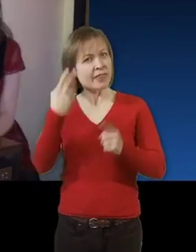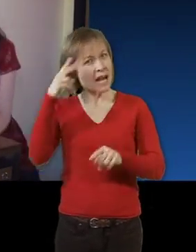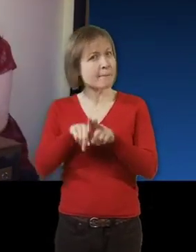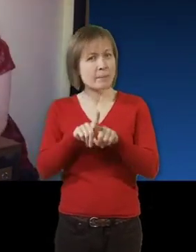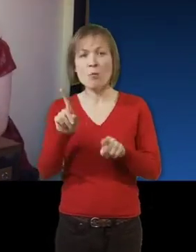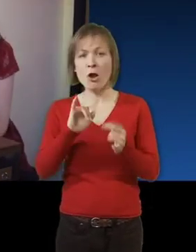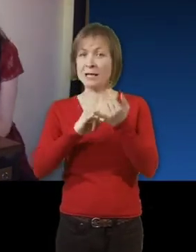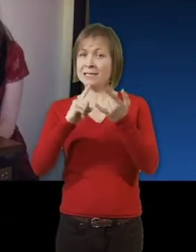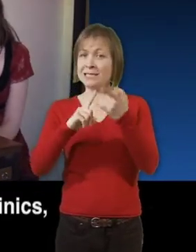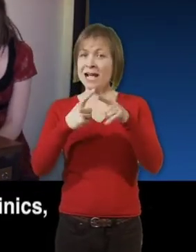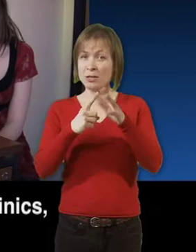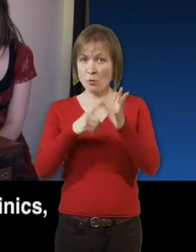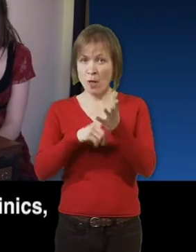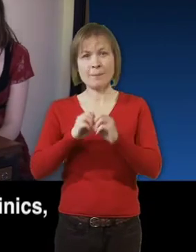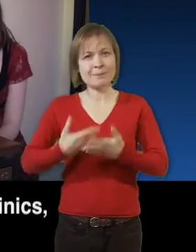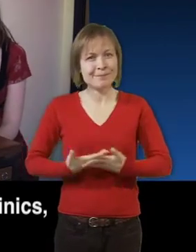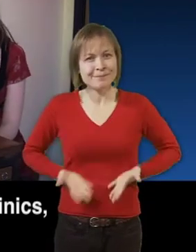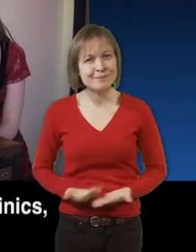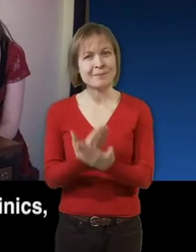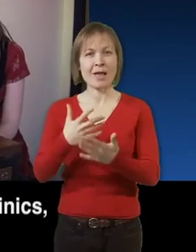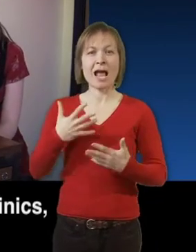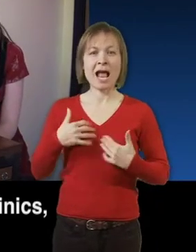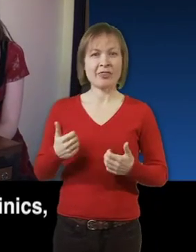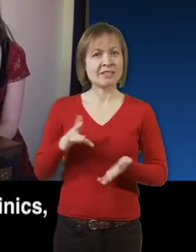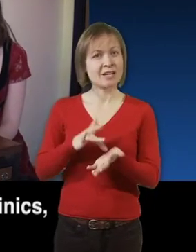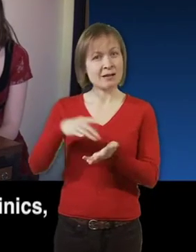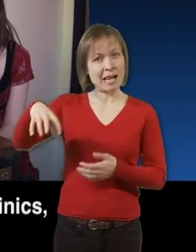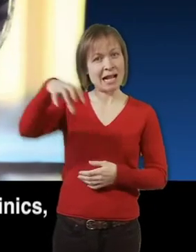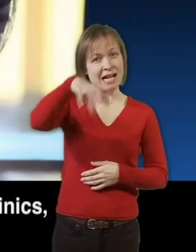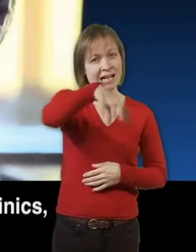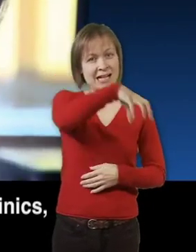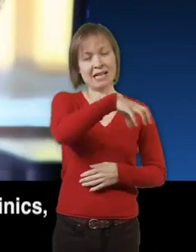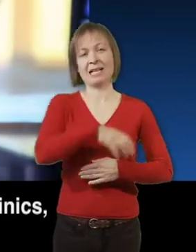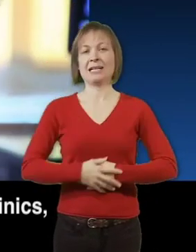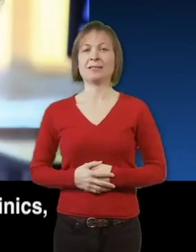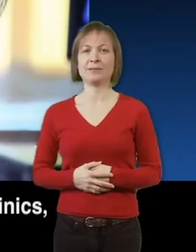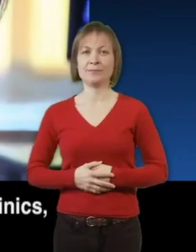Sexual health clinics are sometimes called sexual and reproductive health clinics,